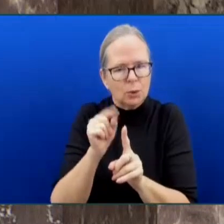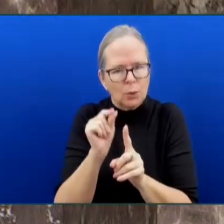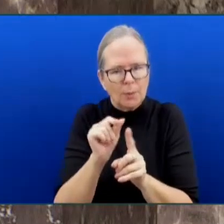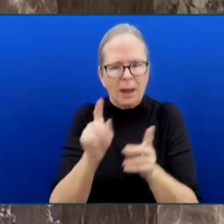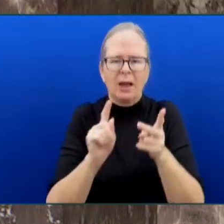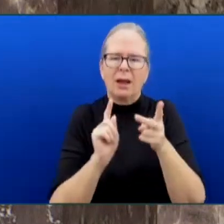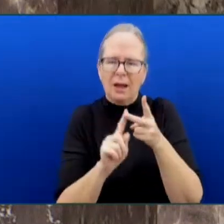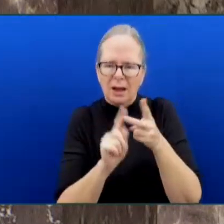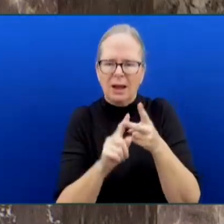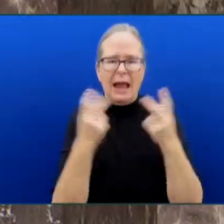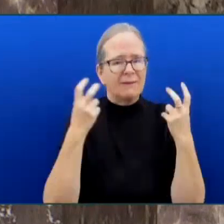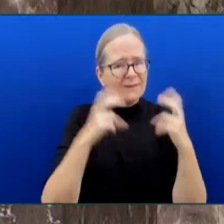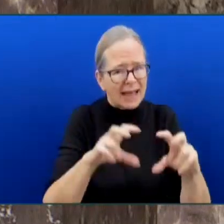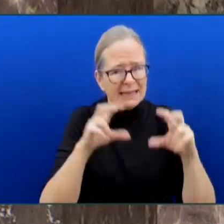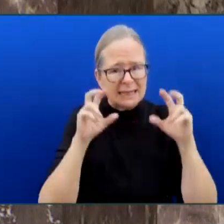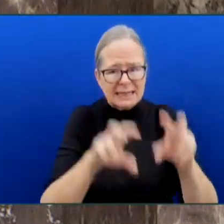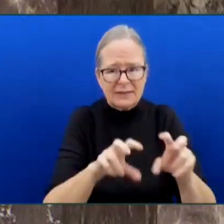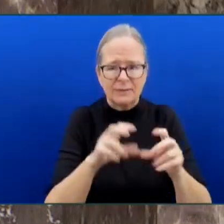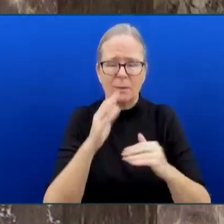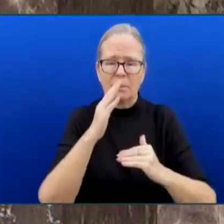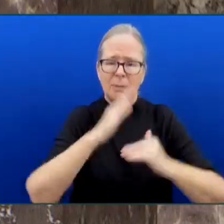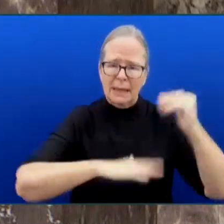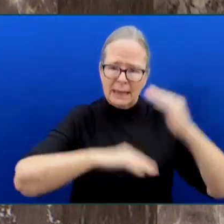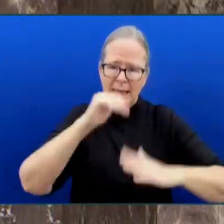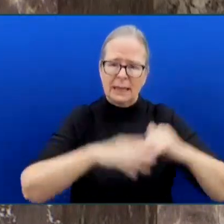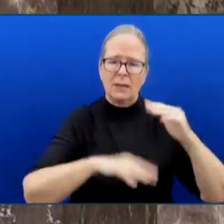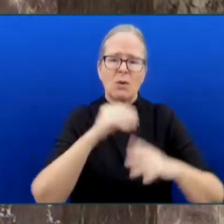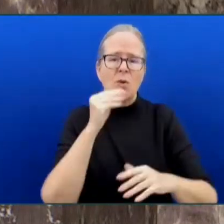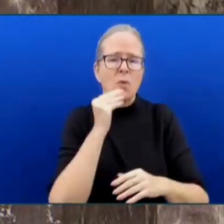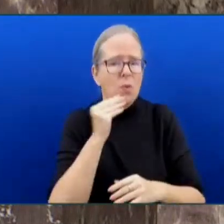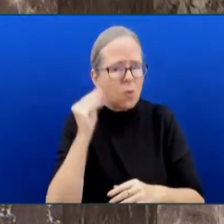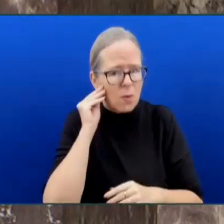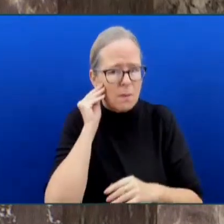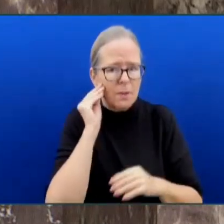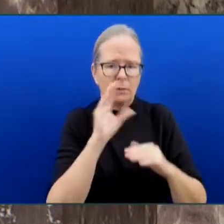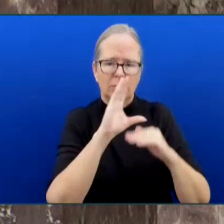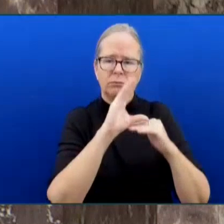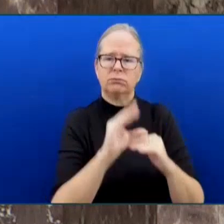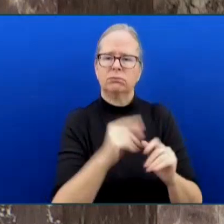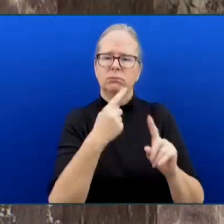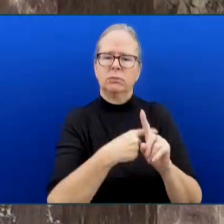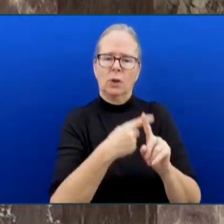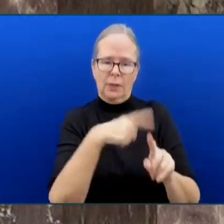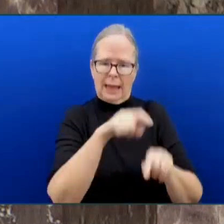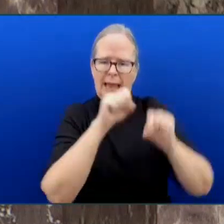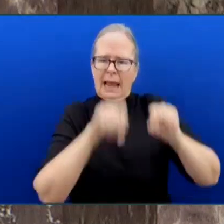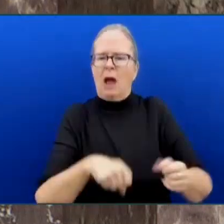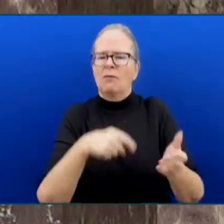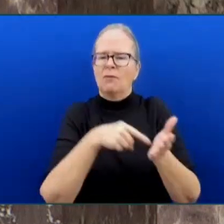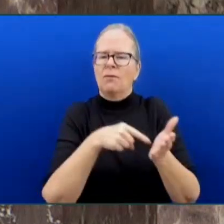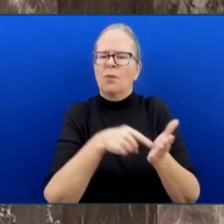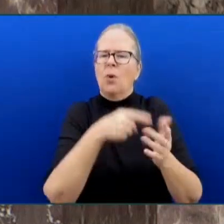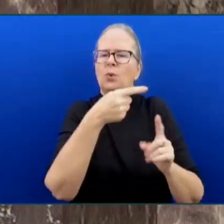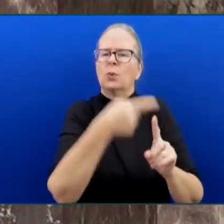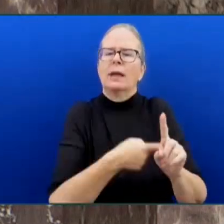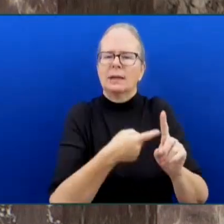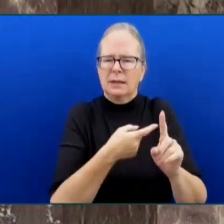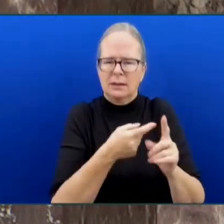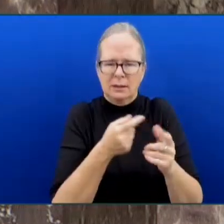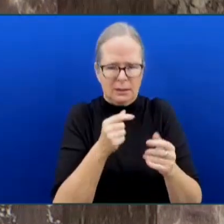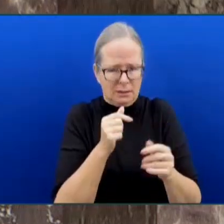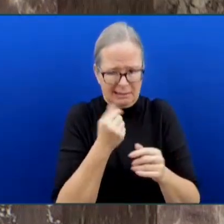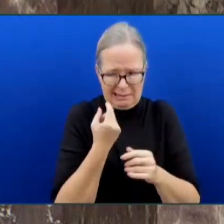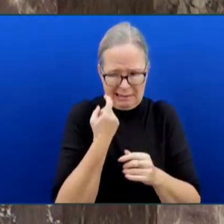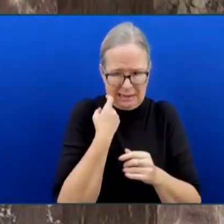housing for people, which was not done in this province for far too long. There was a time, not too long ago, where there was a housing minister from the